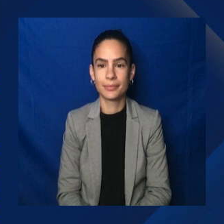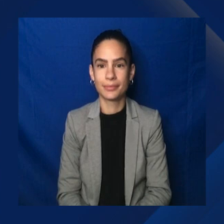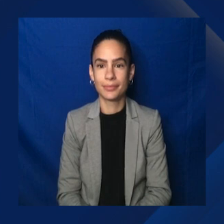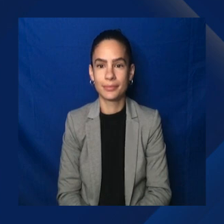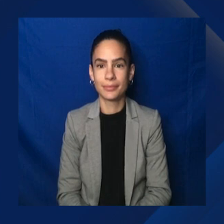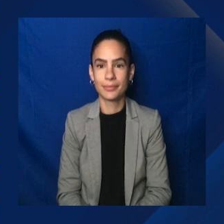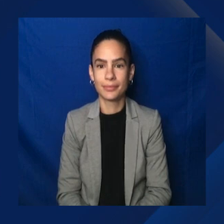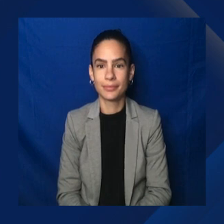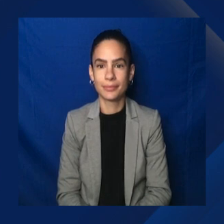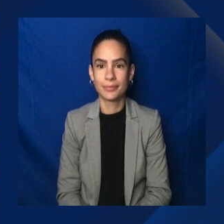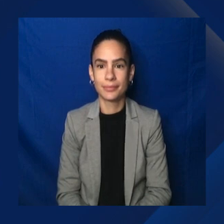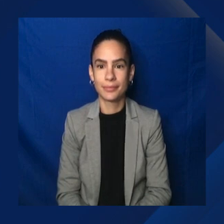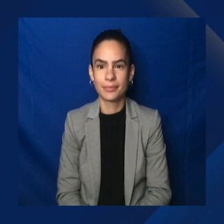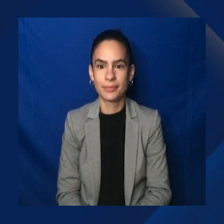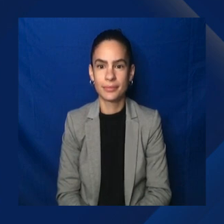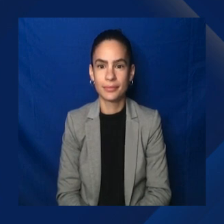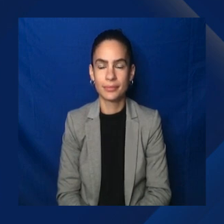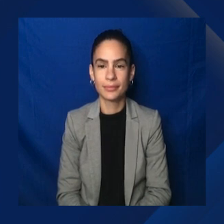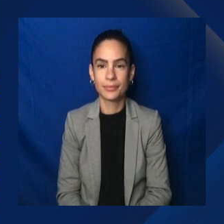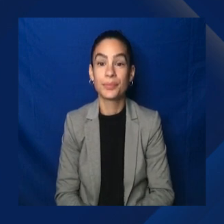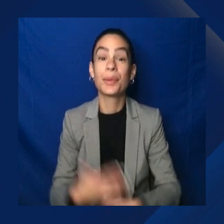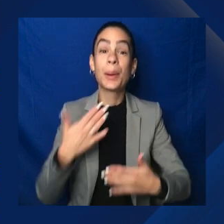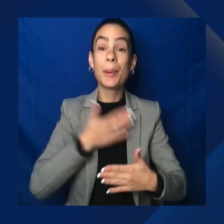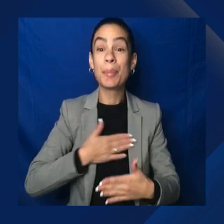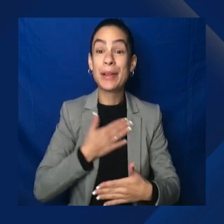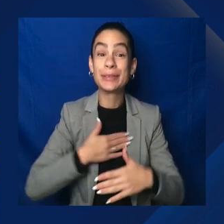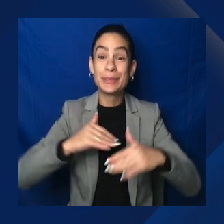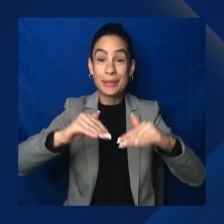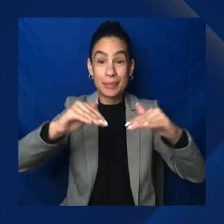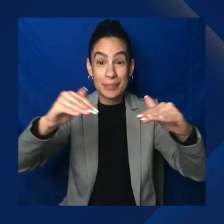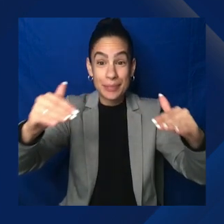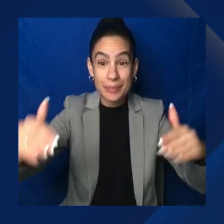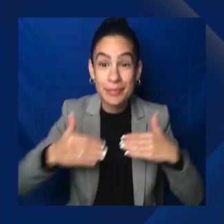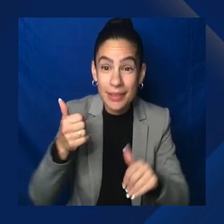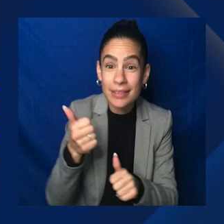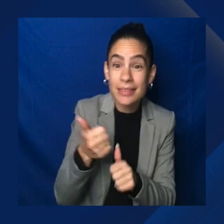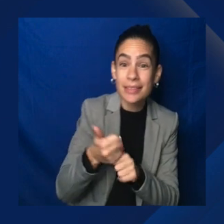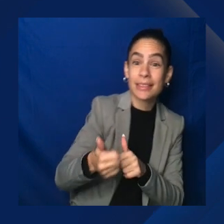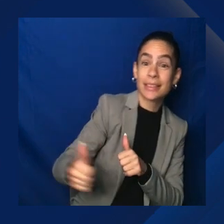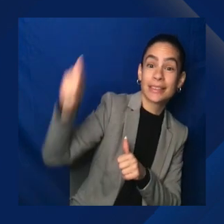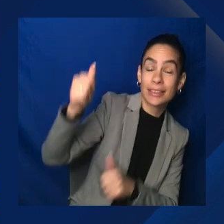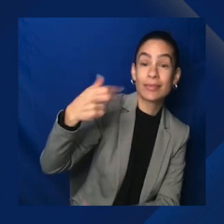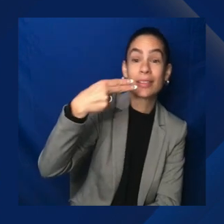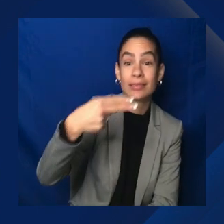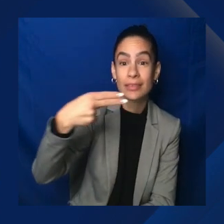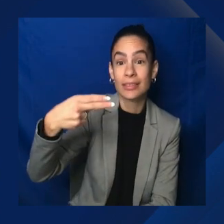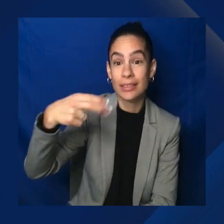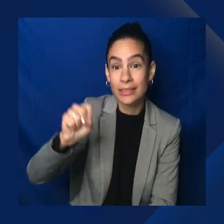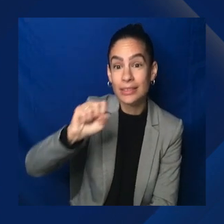Please welcome the Secretary of Health and Human Services, Javier Becerra.